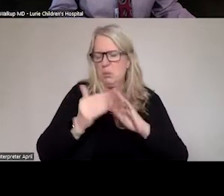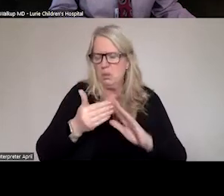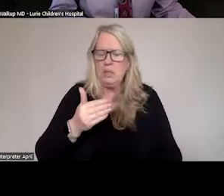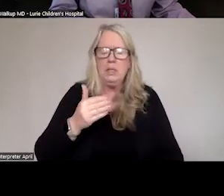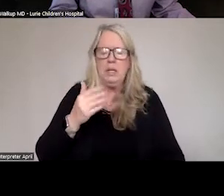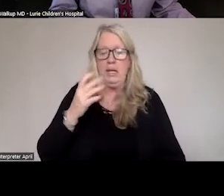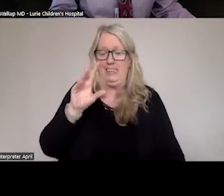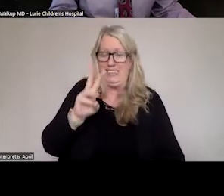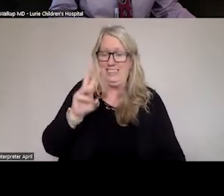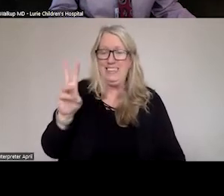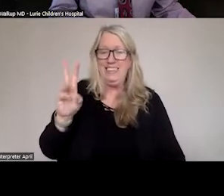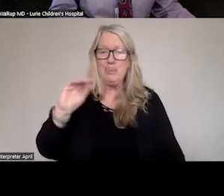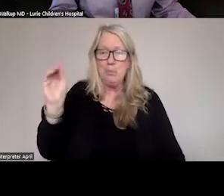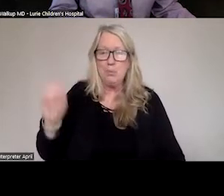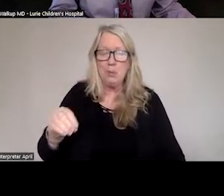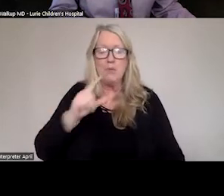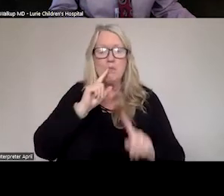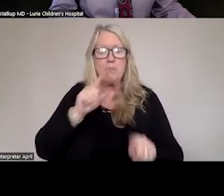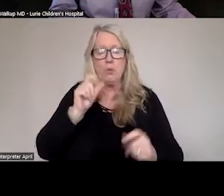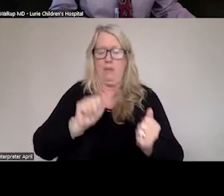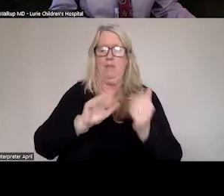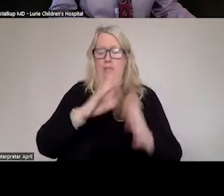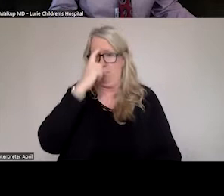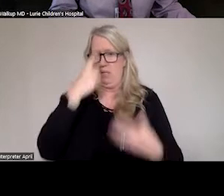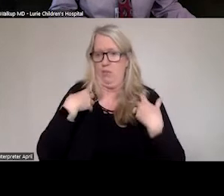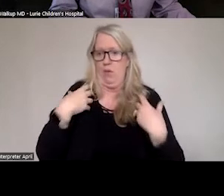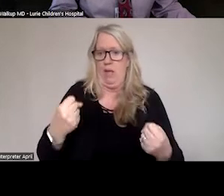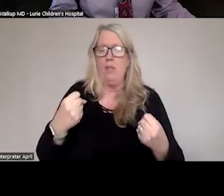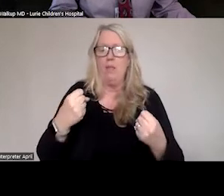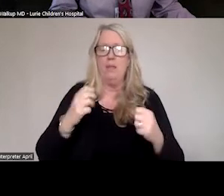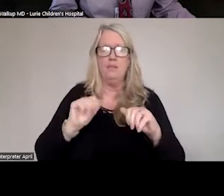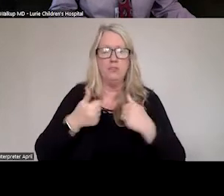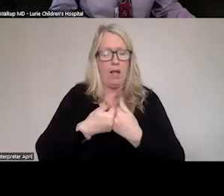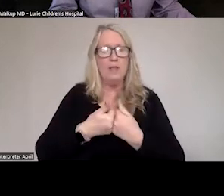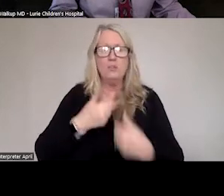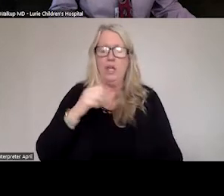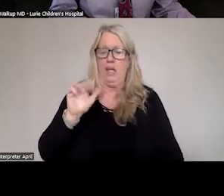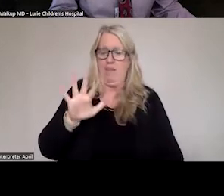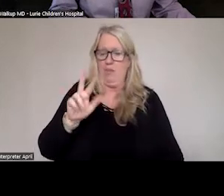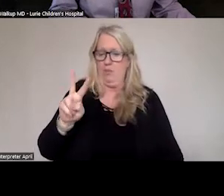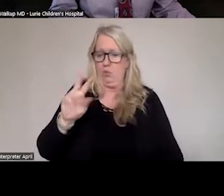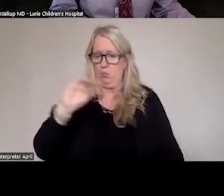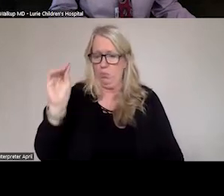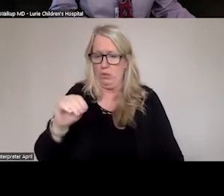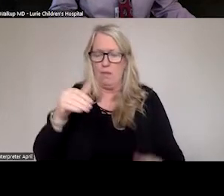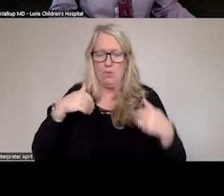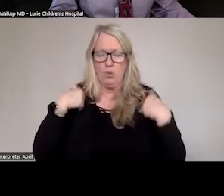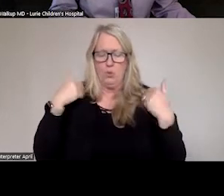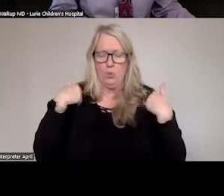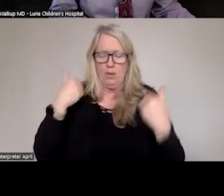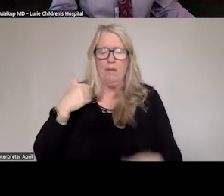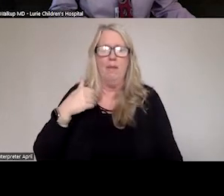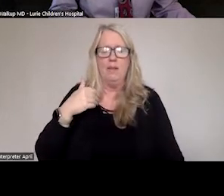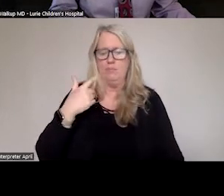66% reported that they're facing mental health challenges, and 52% of those youth, faced